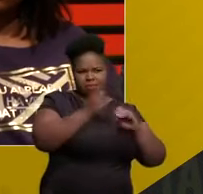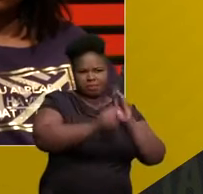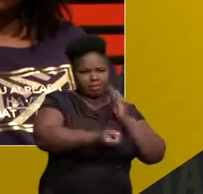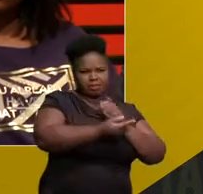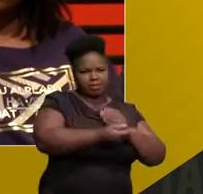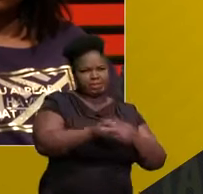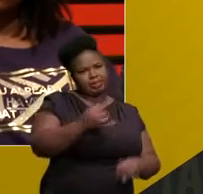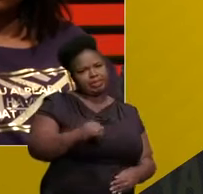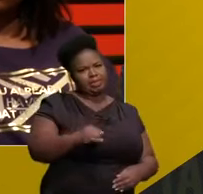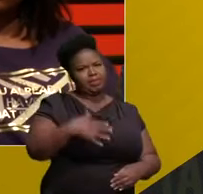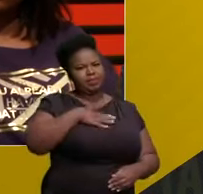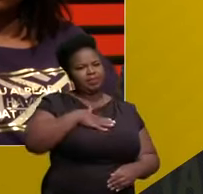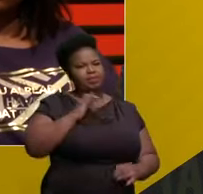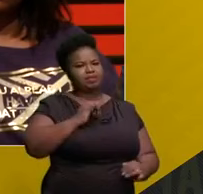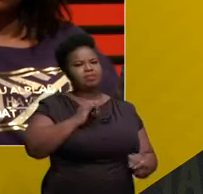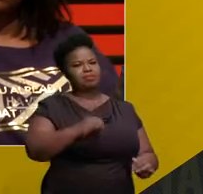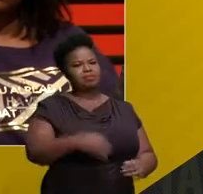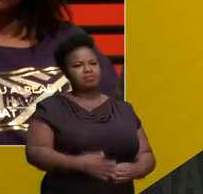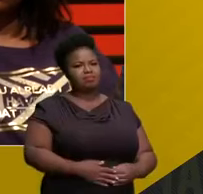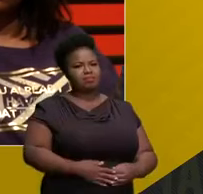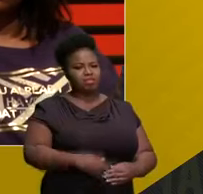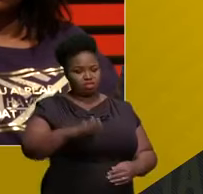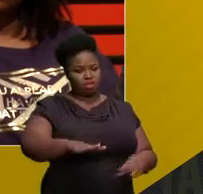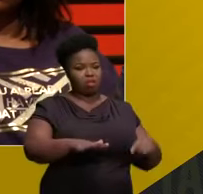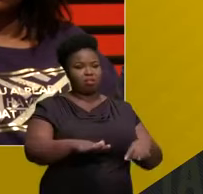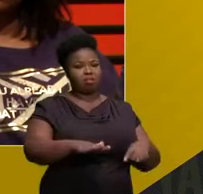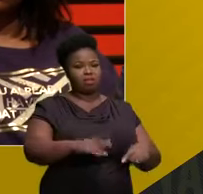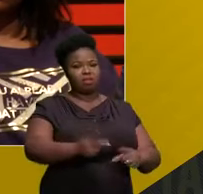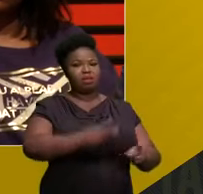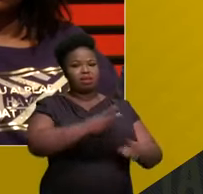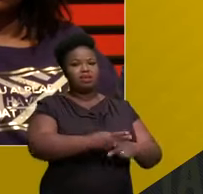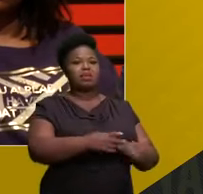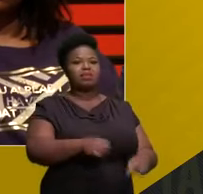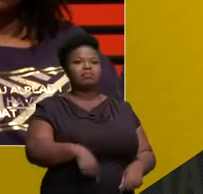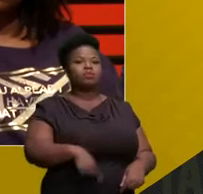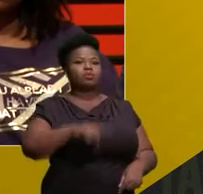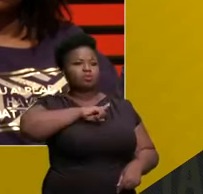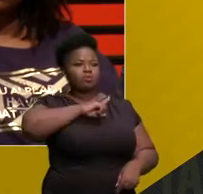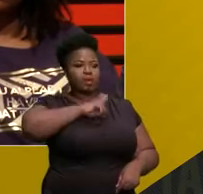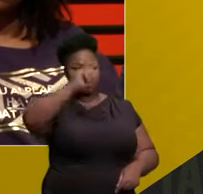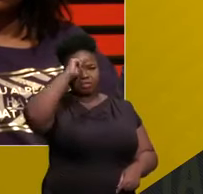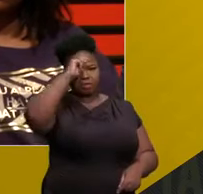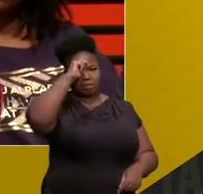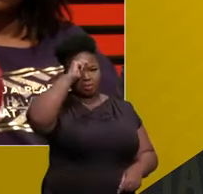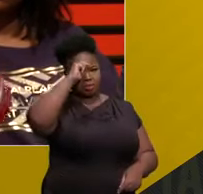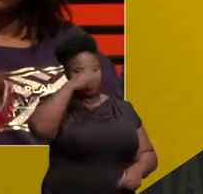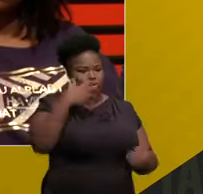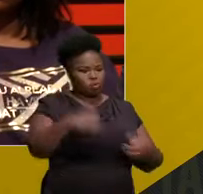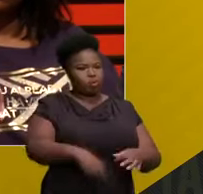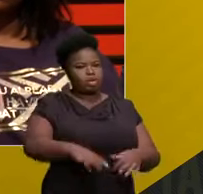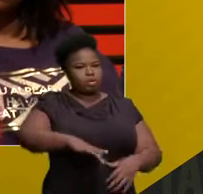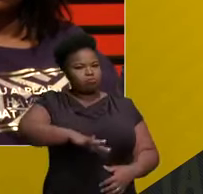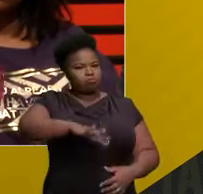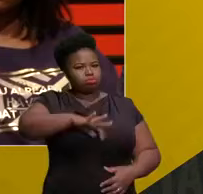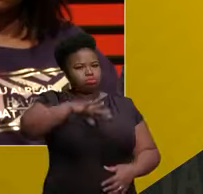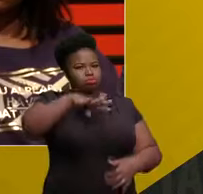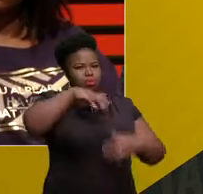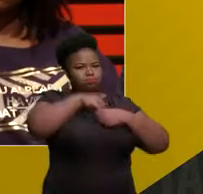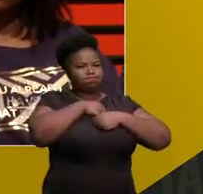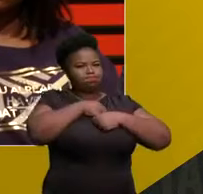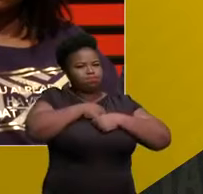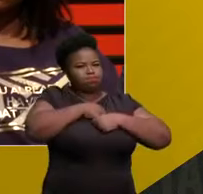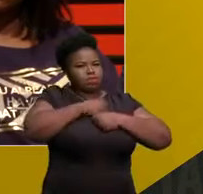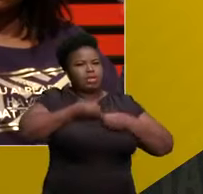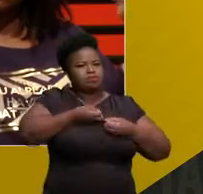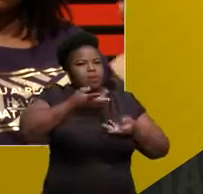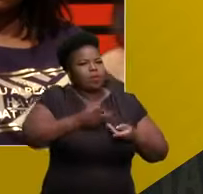Yeah. I still feel bad. Ngwana. Ngwana. And then my fear is that he's a boy and anger ele, ha e hola, o tlo bodla